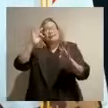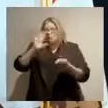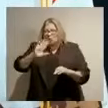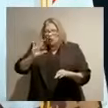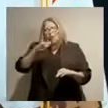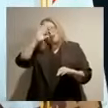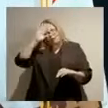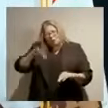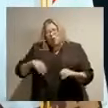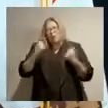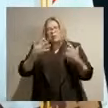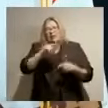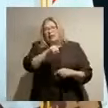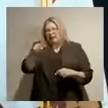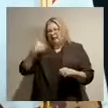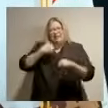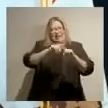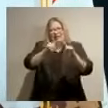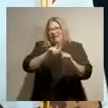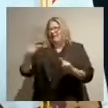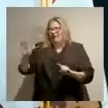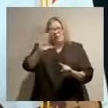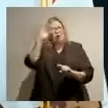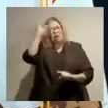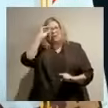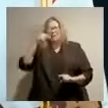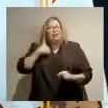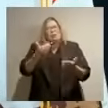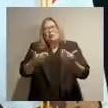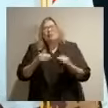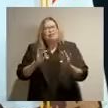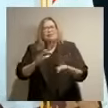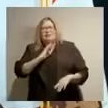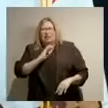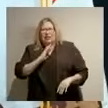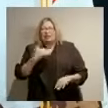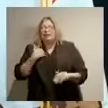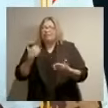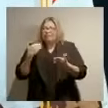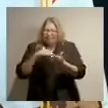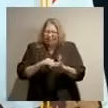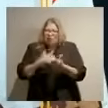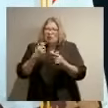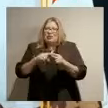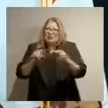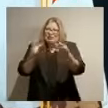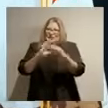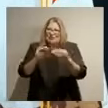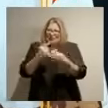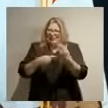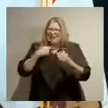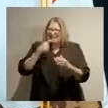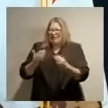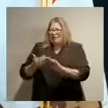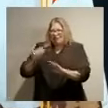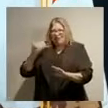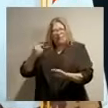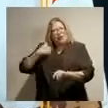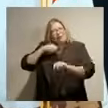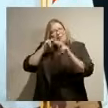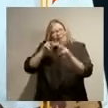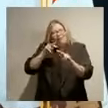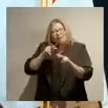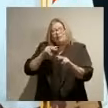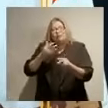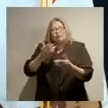different opinions, and I welcome that. And I want to just repeat what I said in the outset. I look forward to working to